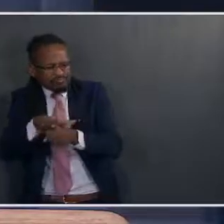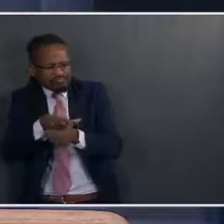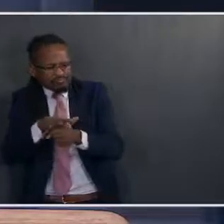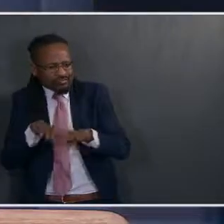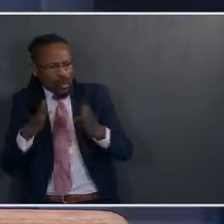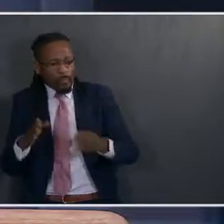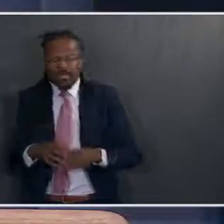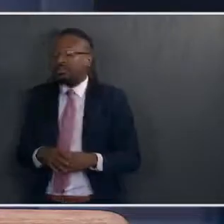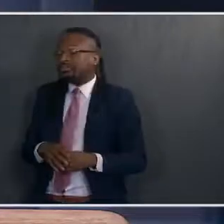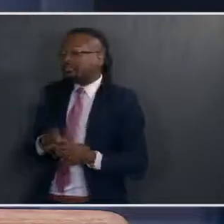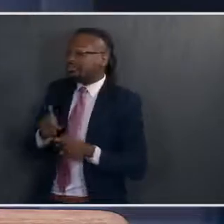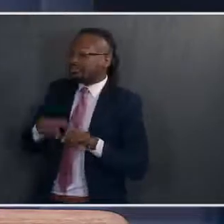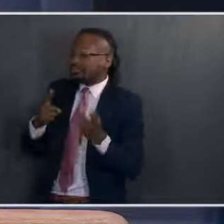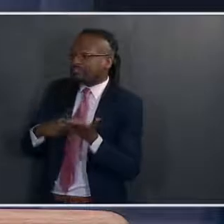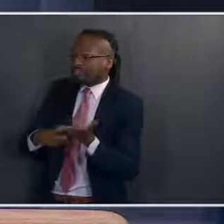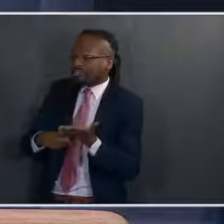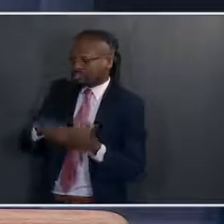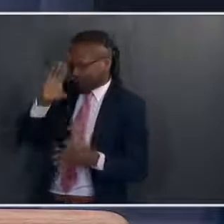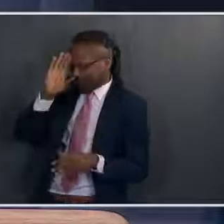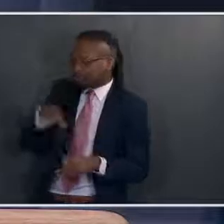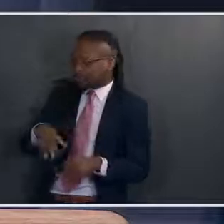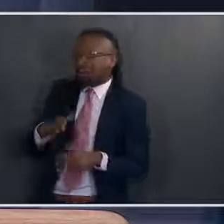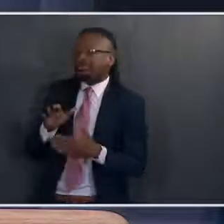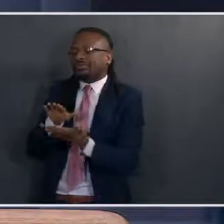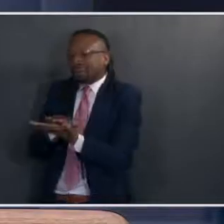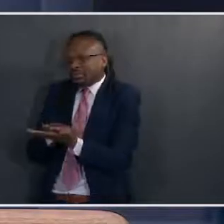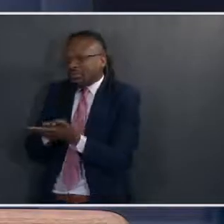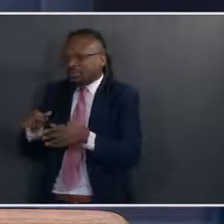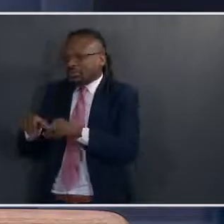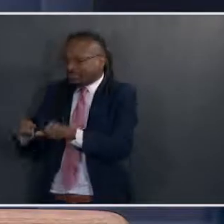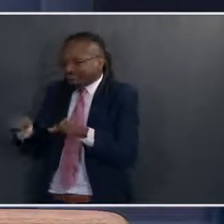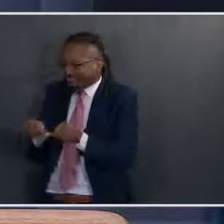you well know, between school districts or